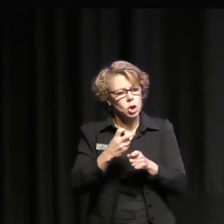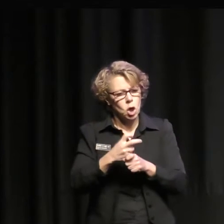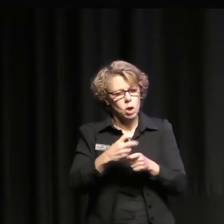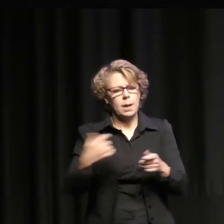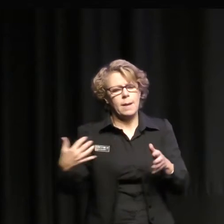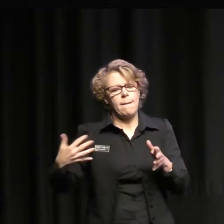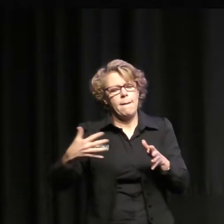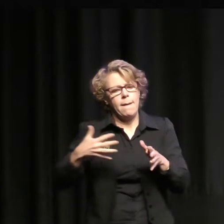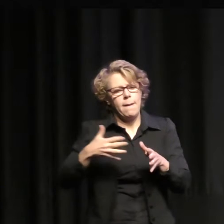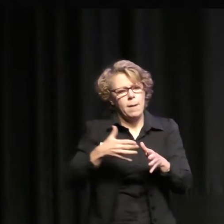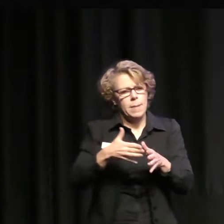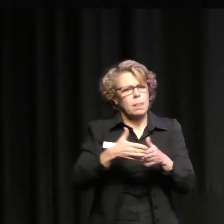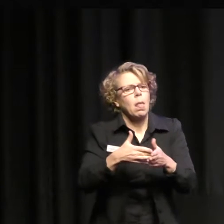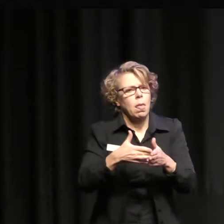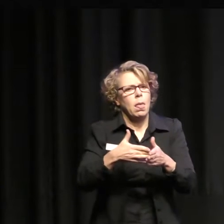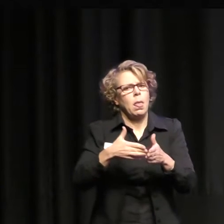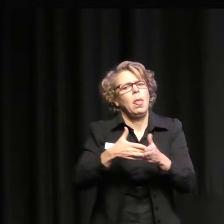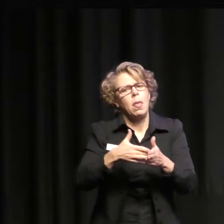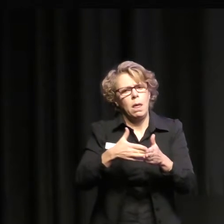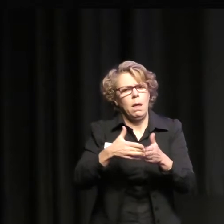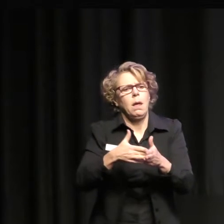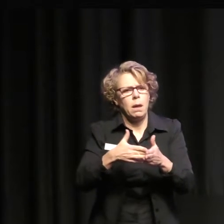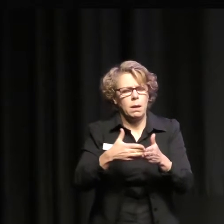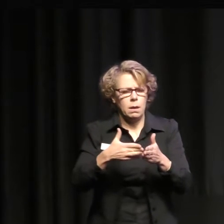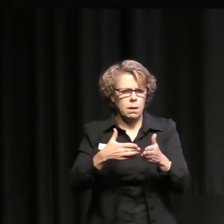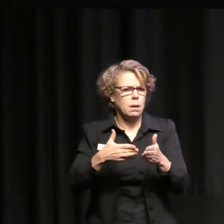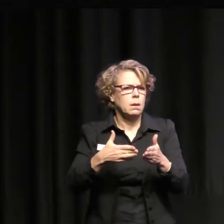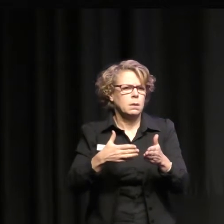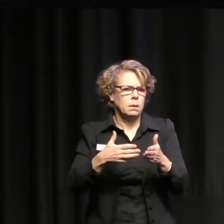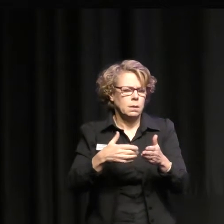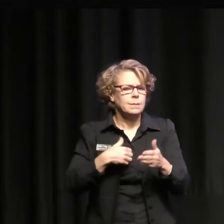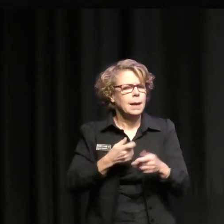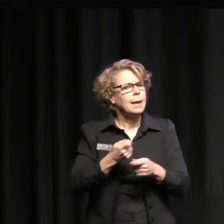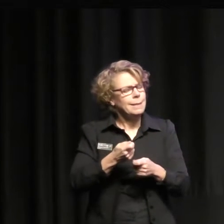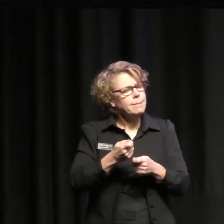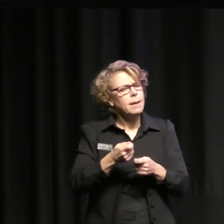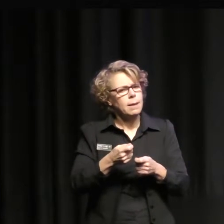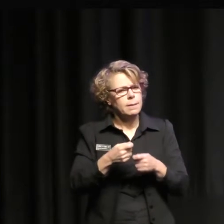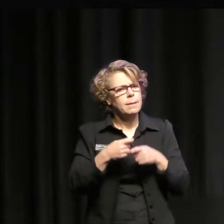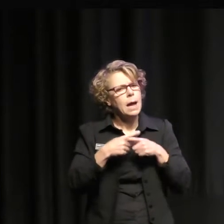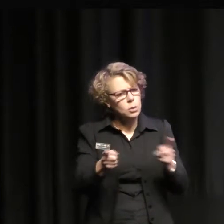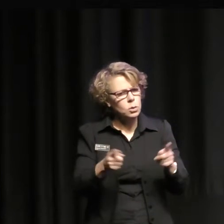further. Also quite different from what used to be the case.